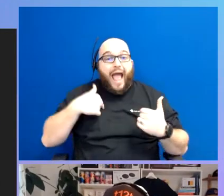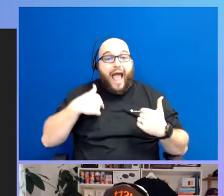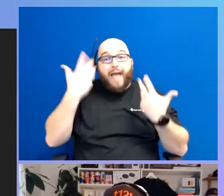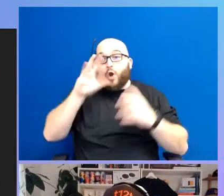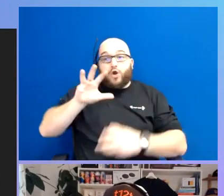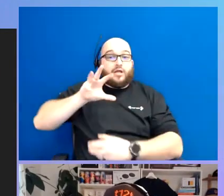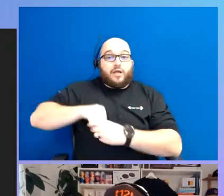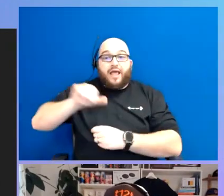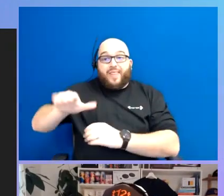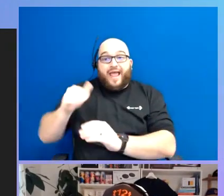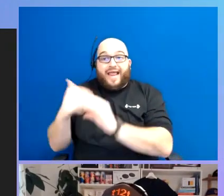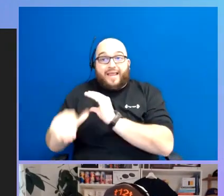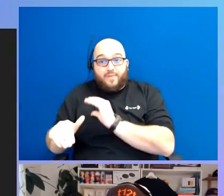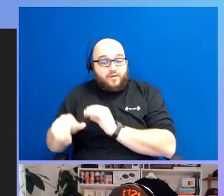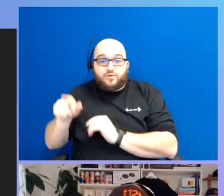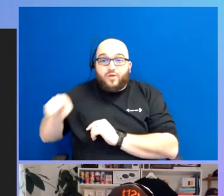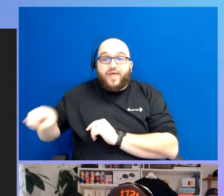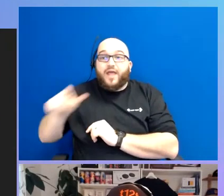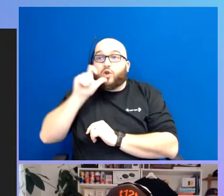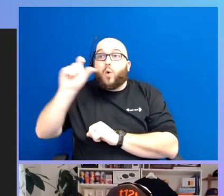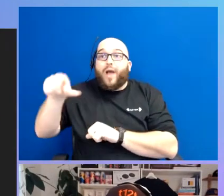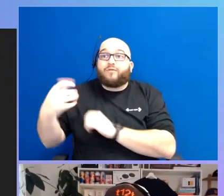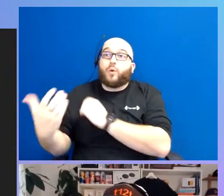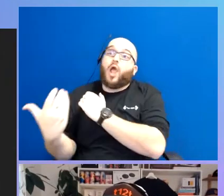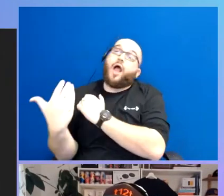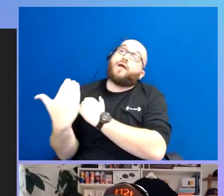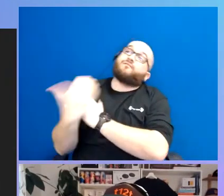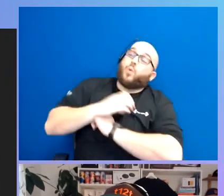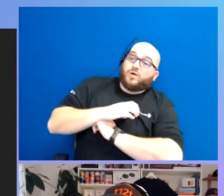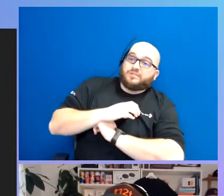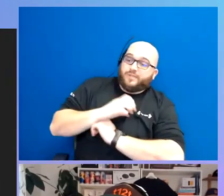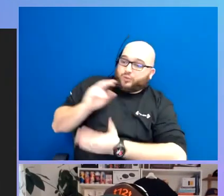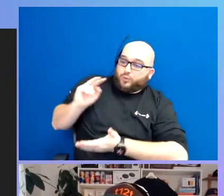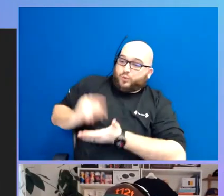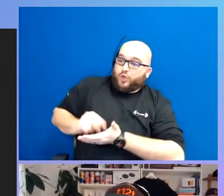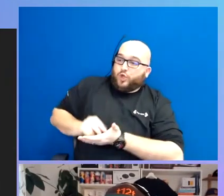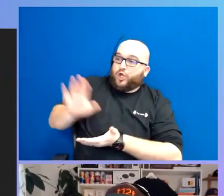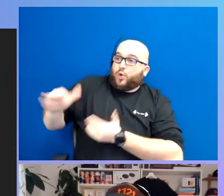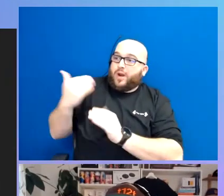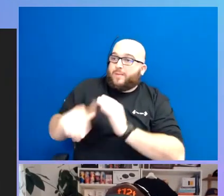emails, so they don't have to force me to view them at all.